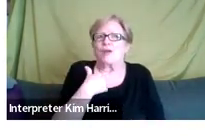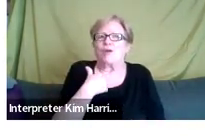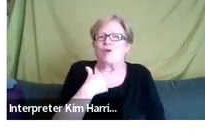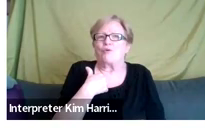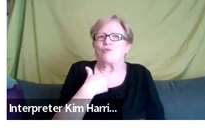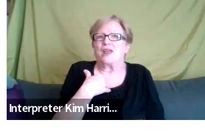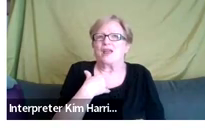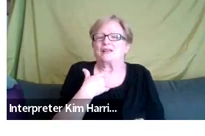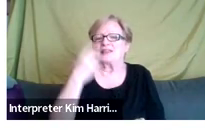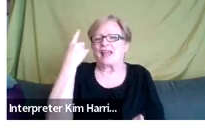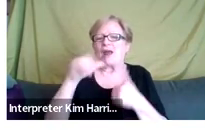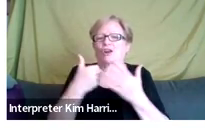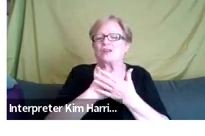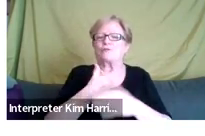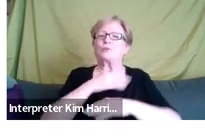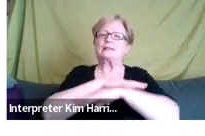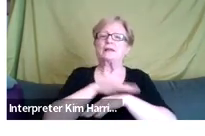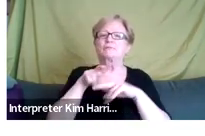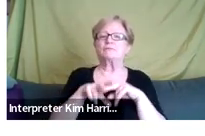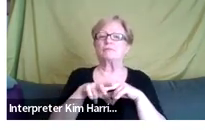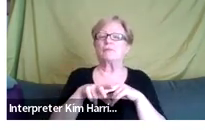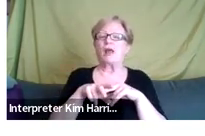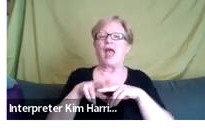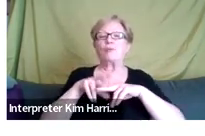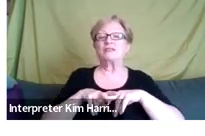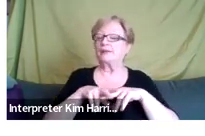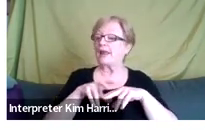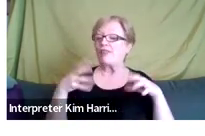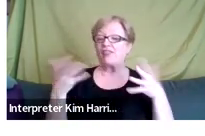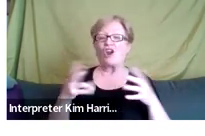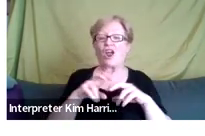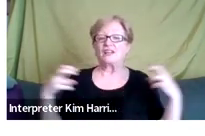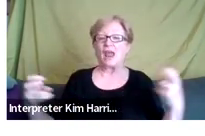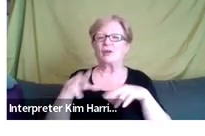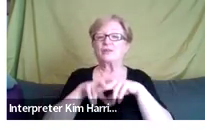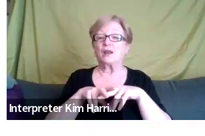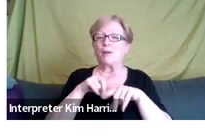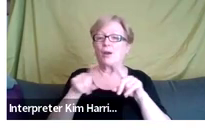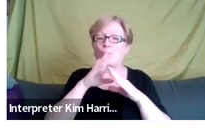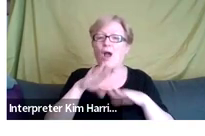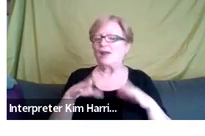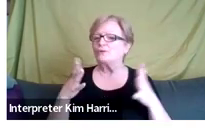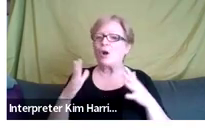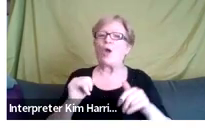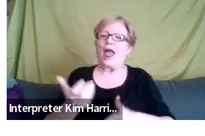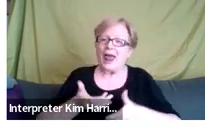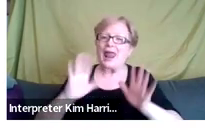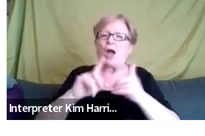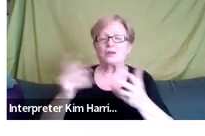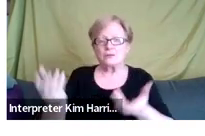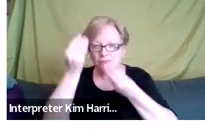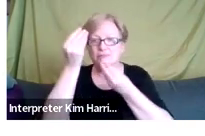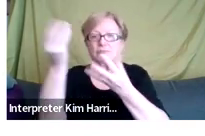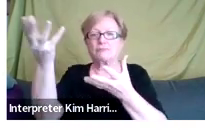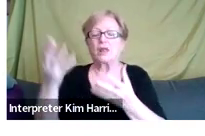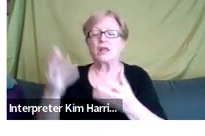know, offering people with disabilities the opportunity to be in these positions of leadership, and not just allowing them